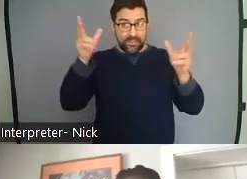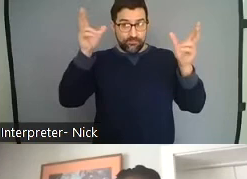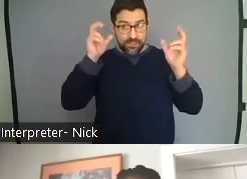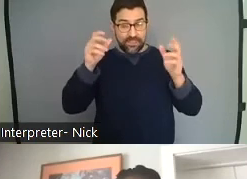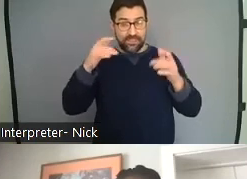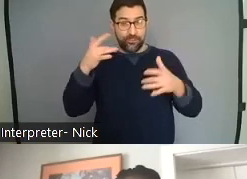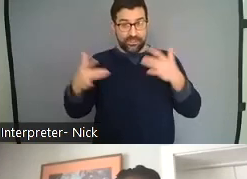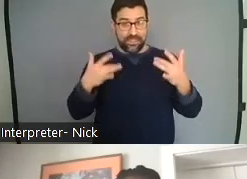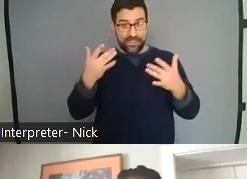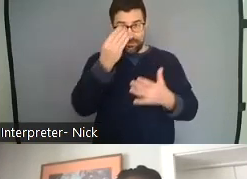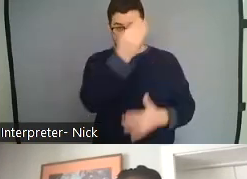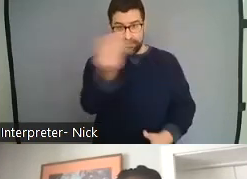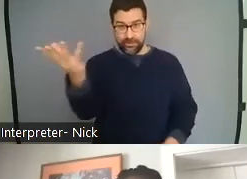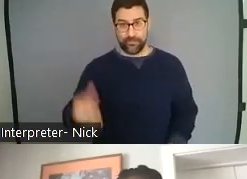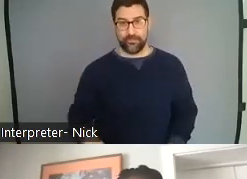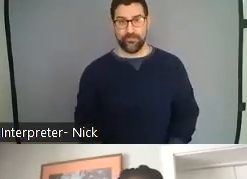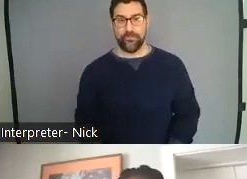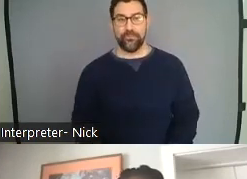doing.